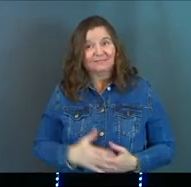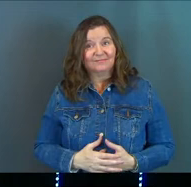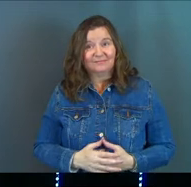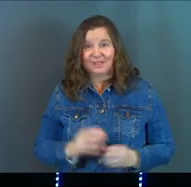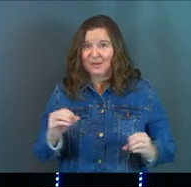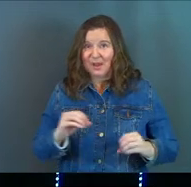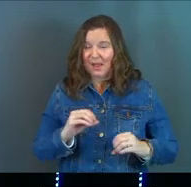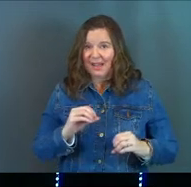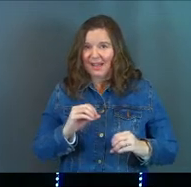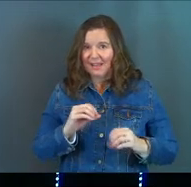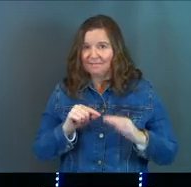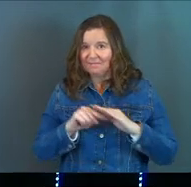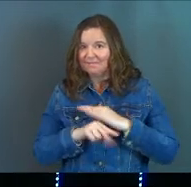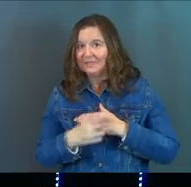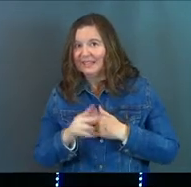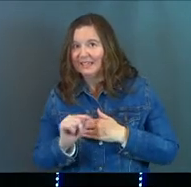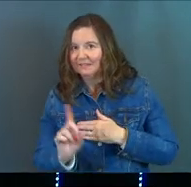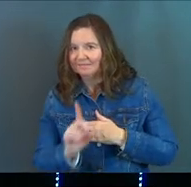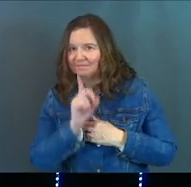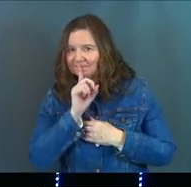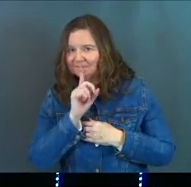No spoilers, though.